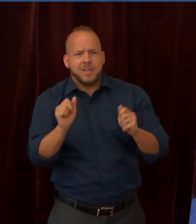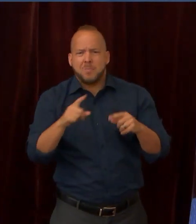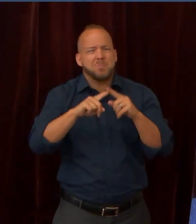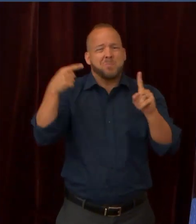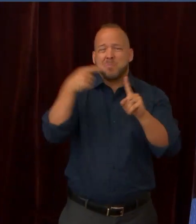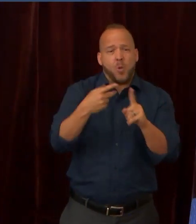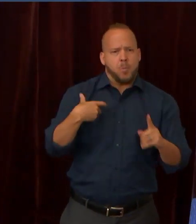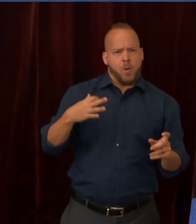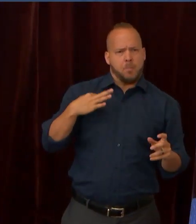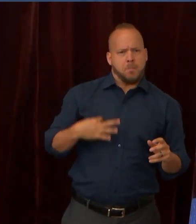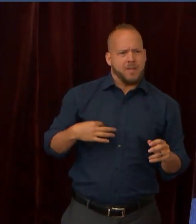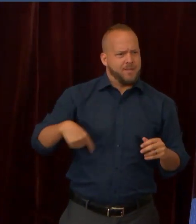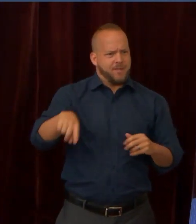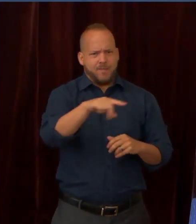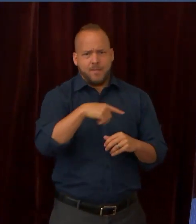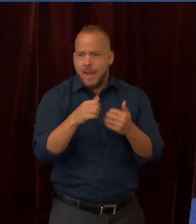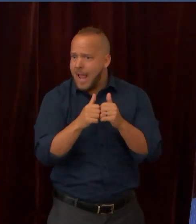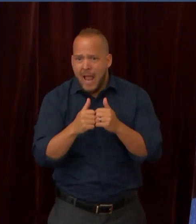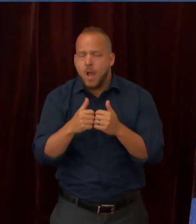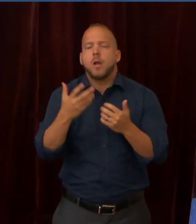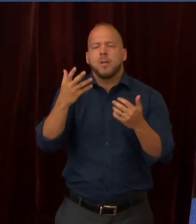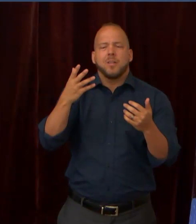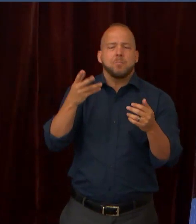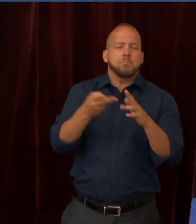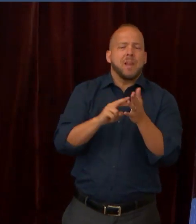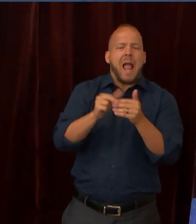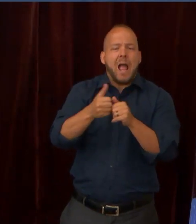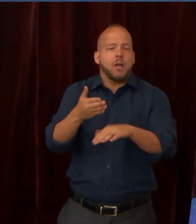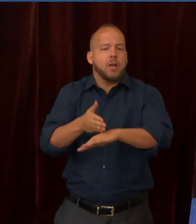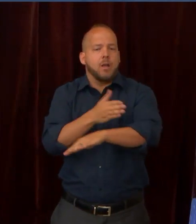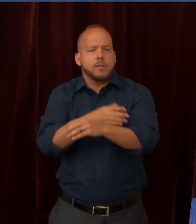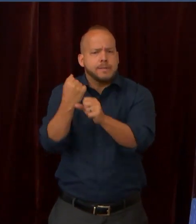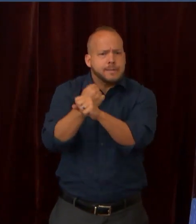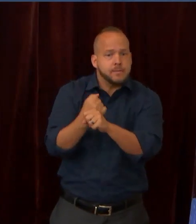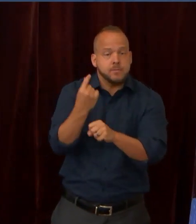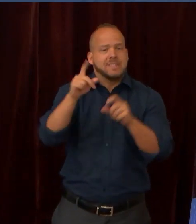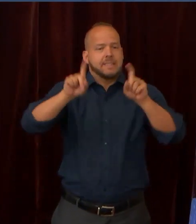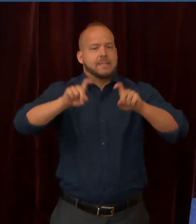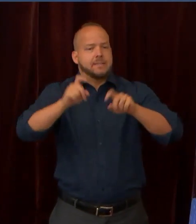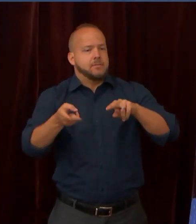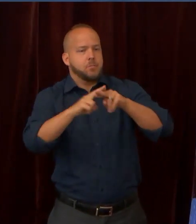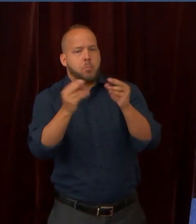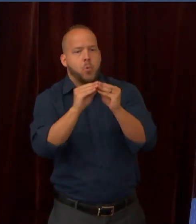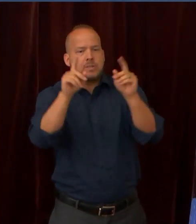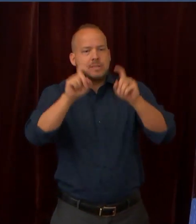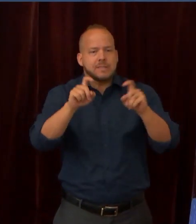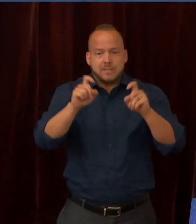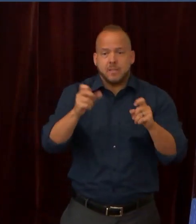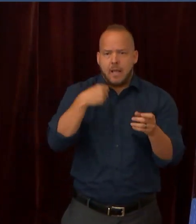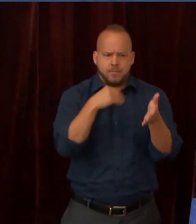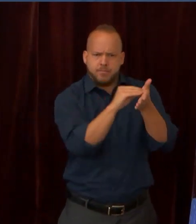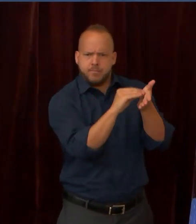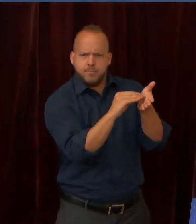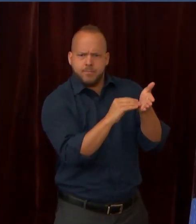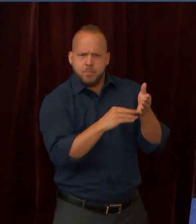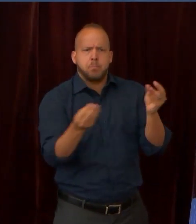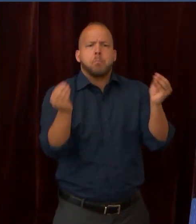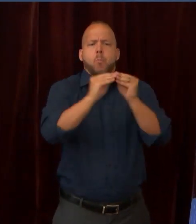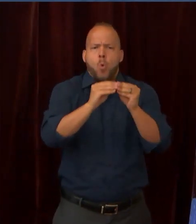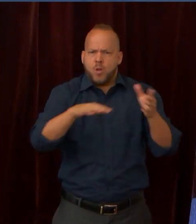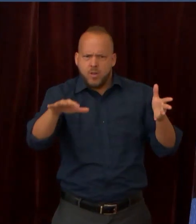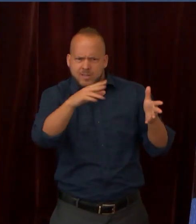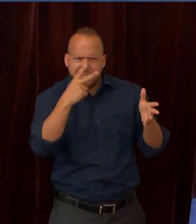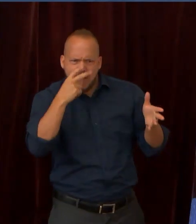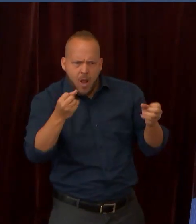doing. That means increased contact testing. As you know, we have just maybe under 2,000 people ready to go on